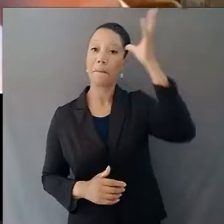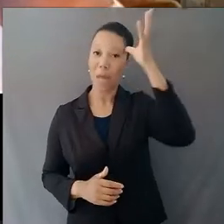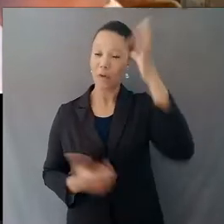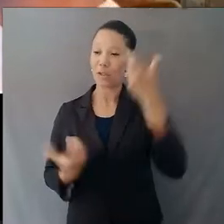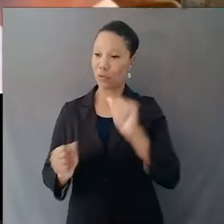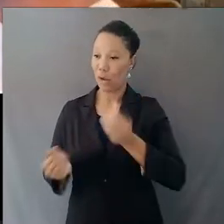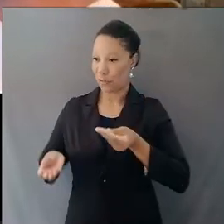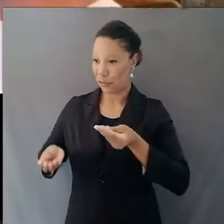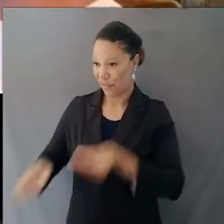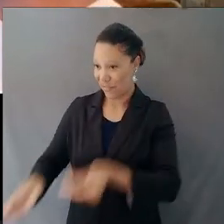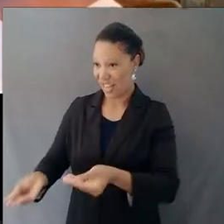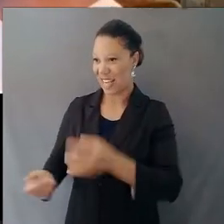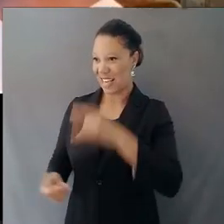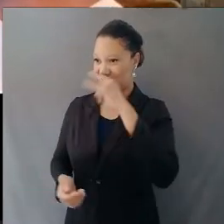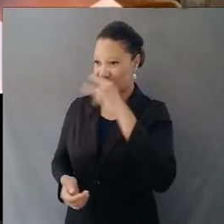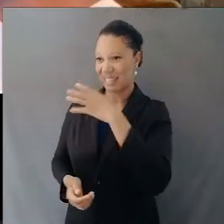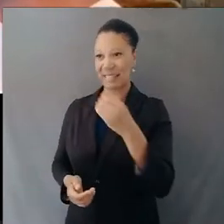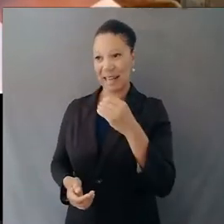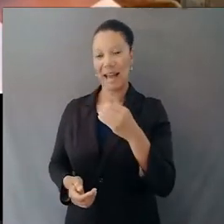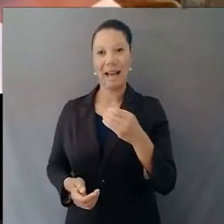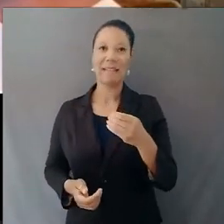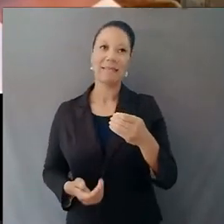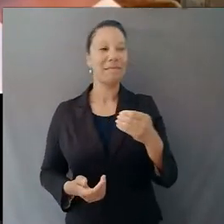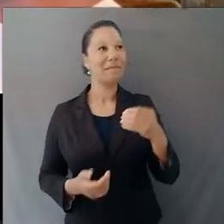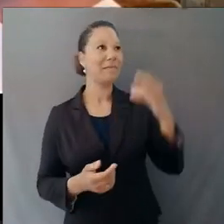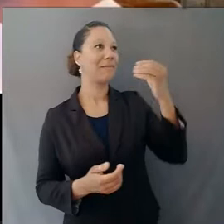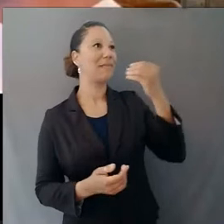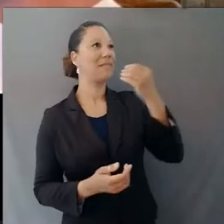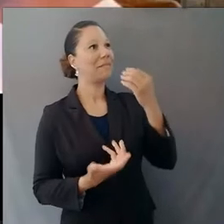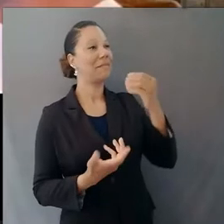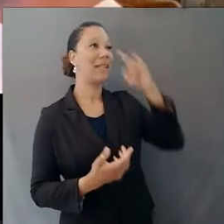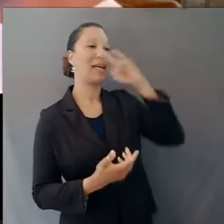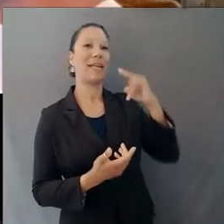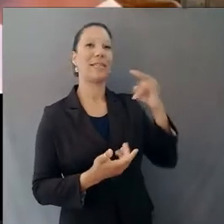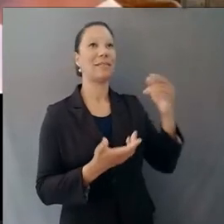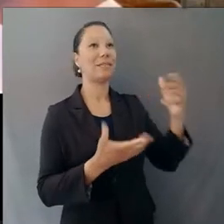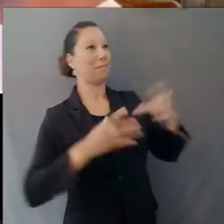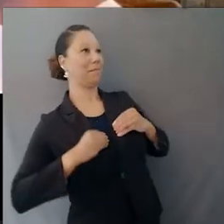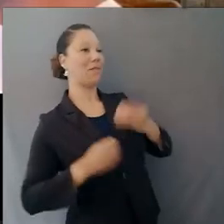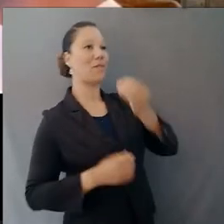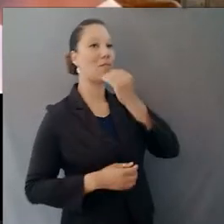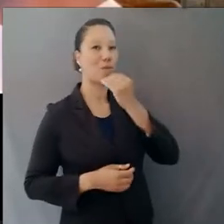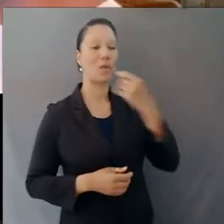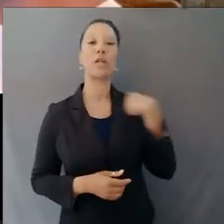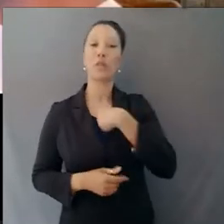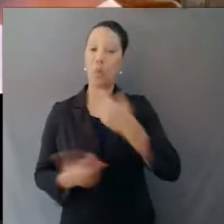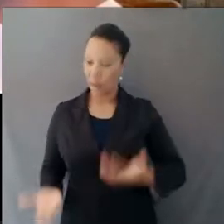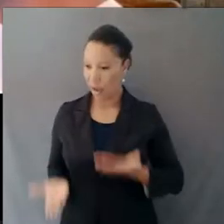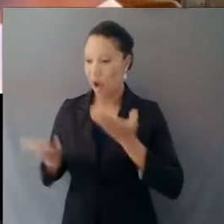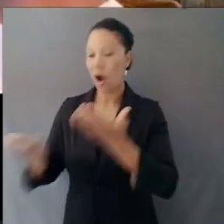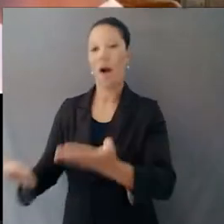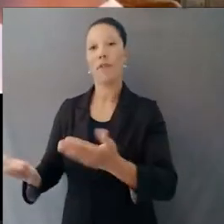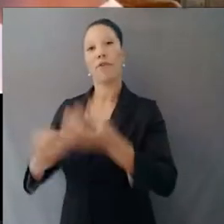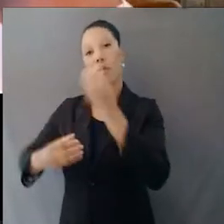kids' jobs are. So as a parent, our role is to offer healthy meals, to offer them on a